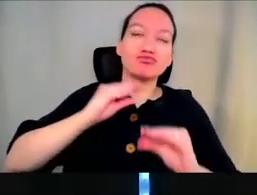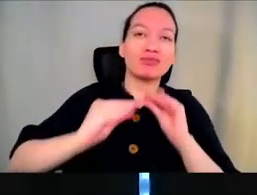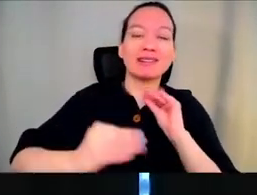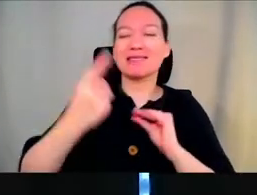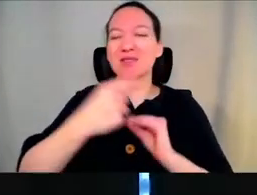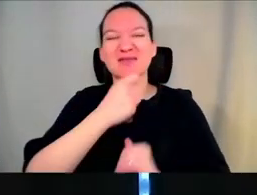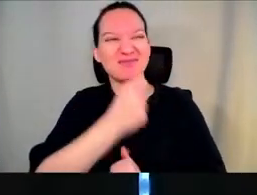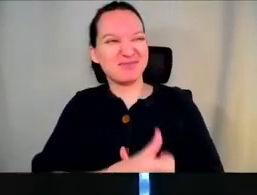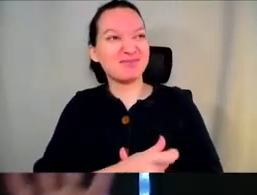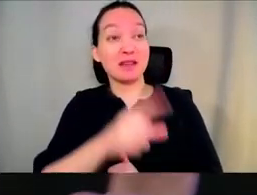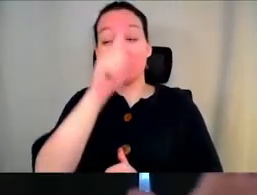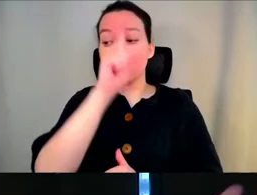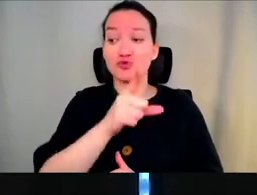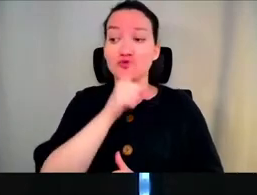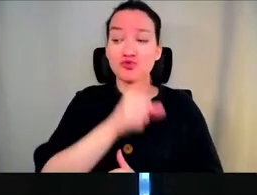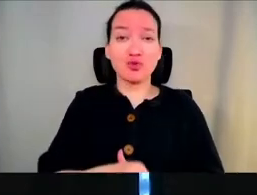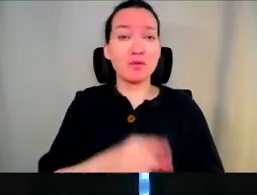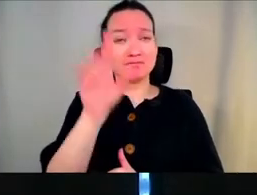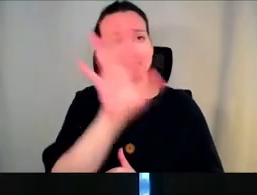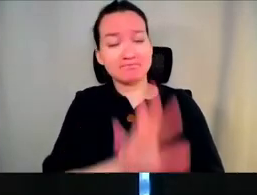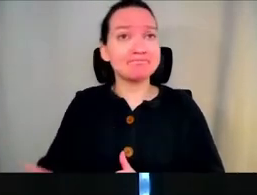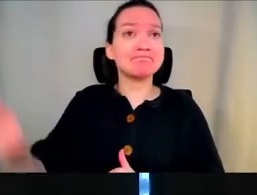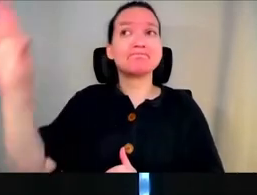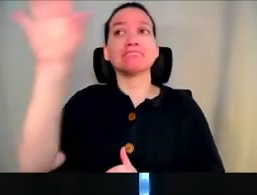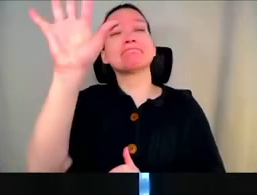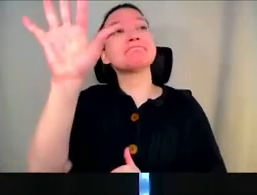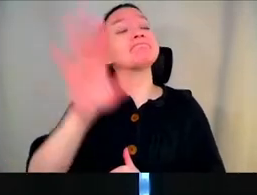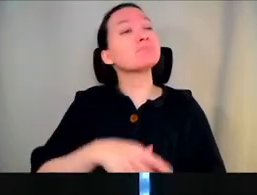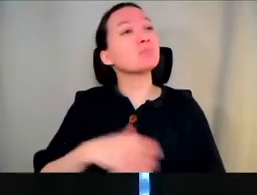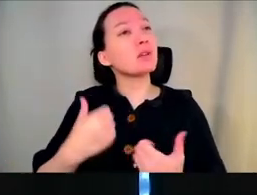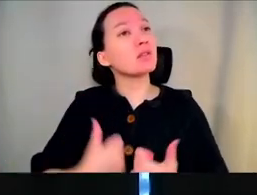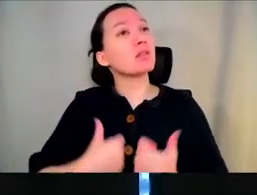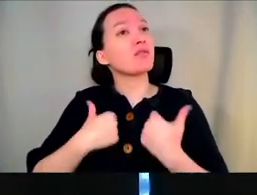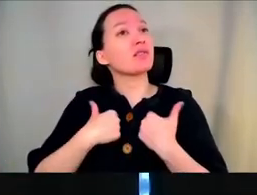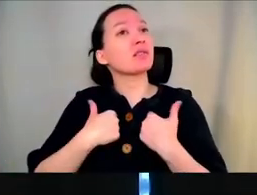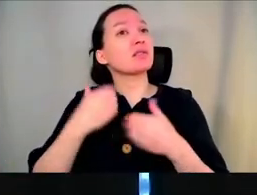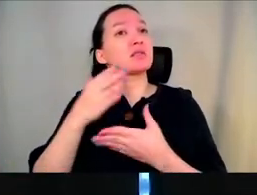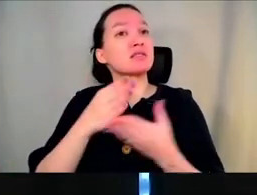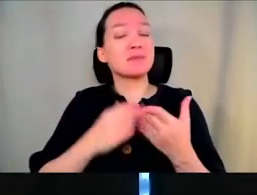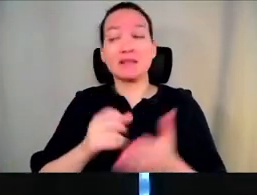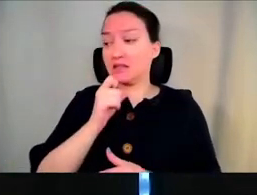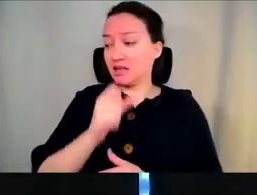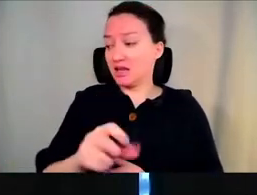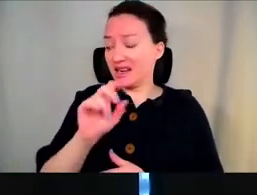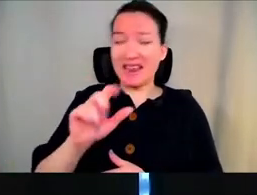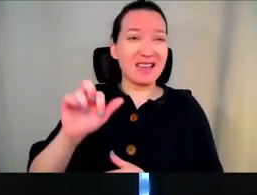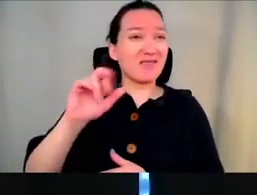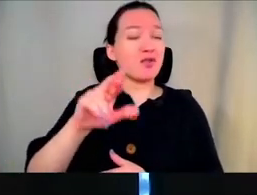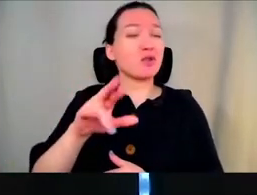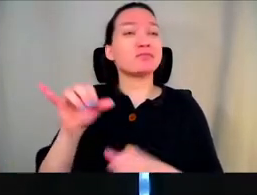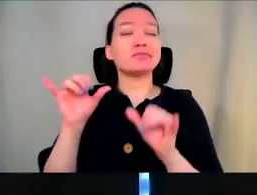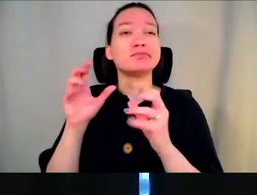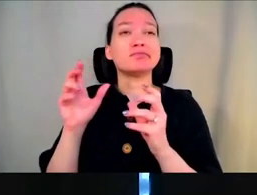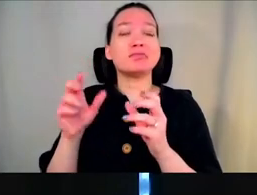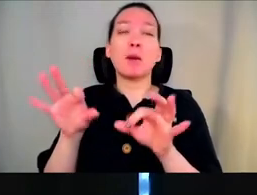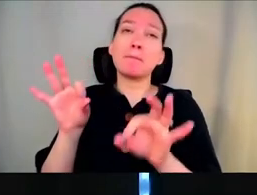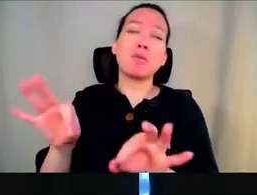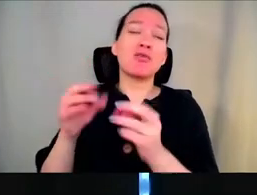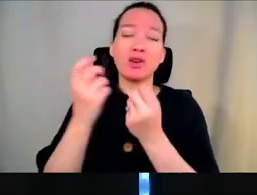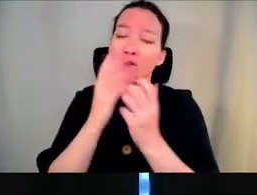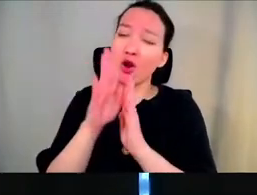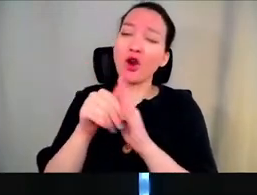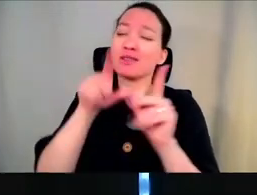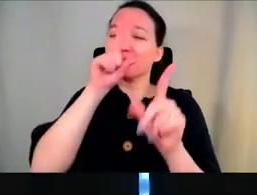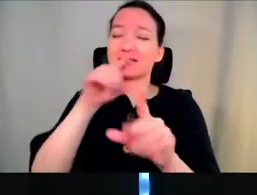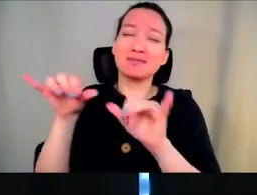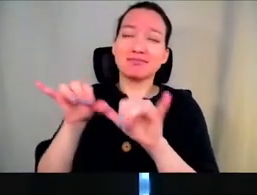shouldn't. But I think it's true across the board in our life that there are not ever one-size-fits-all answers. And we, I